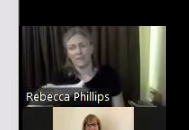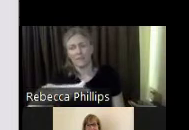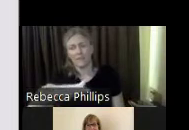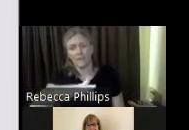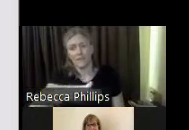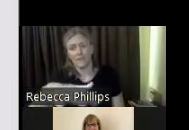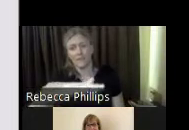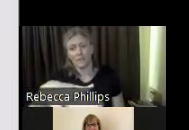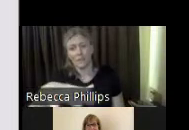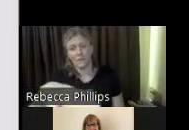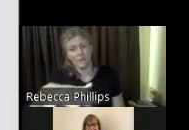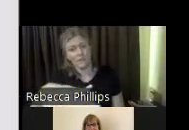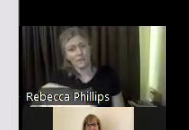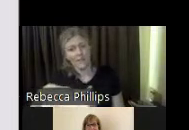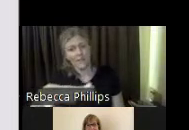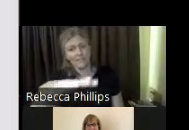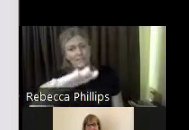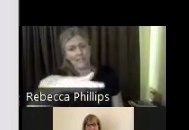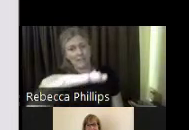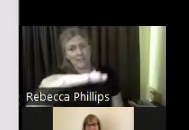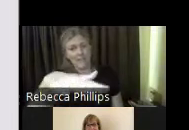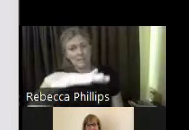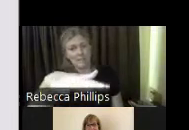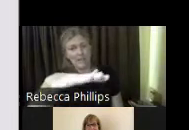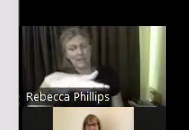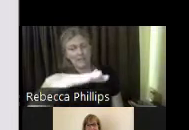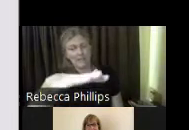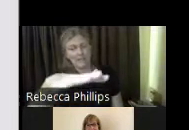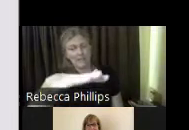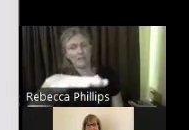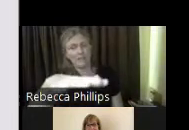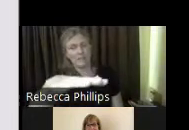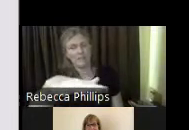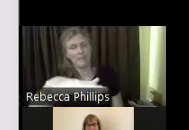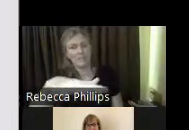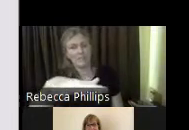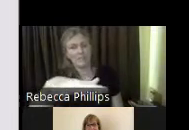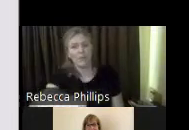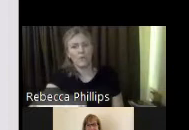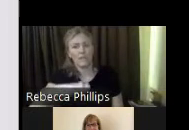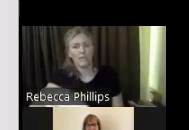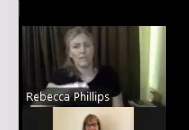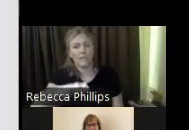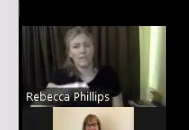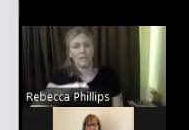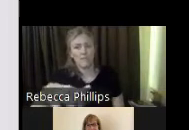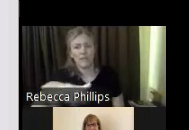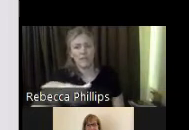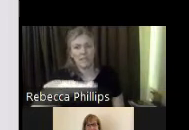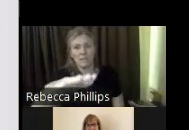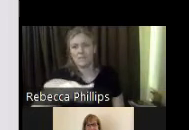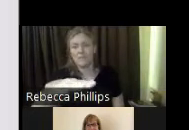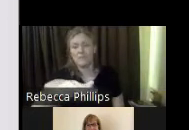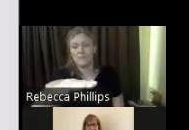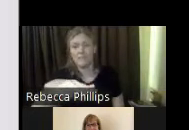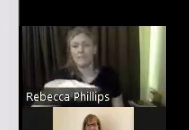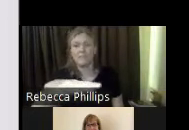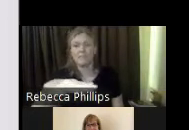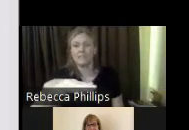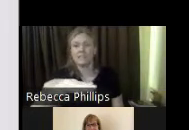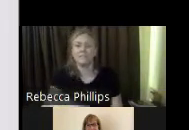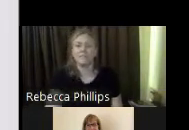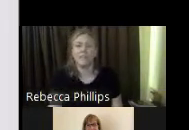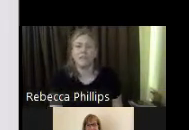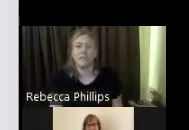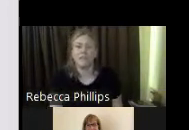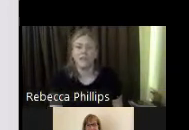like I would, that you either go in front of their face and just have your hand going up and down to get their attention, or that you could tap on their table to get their